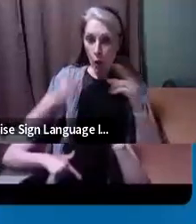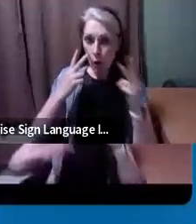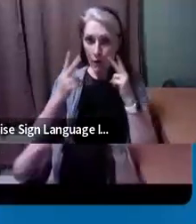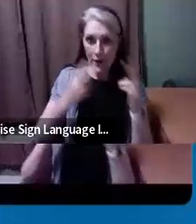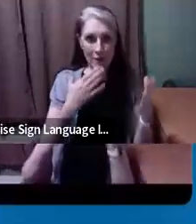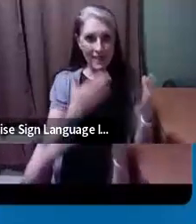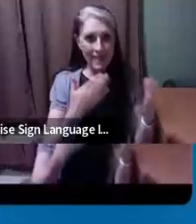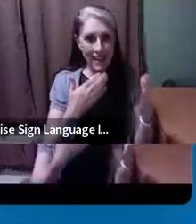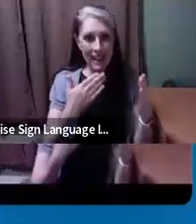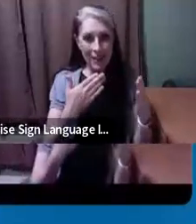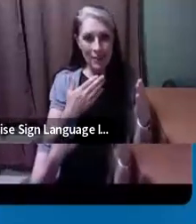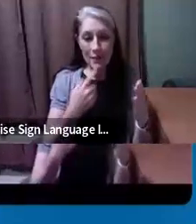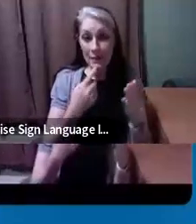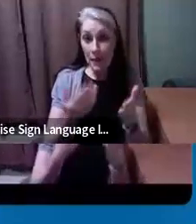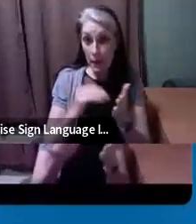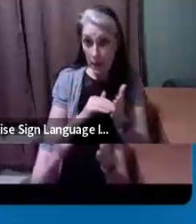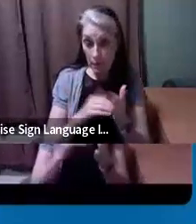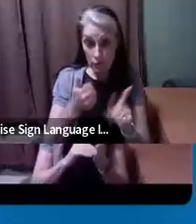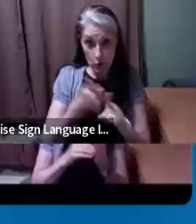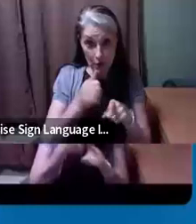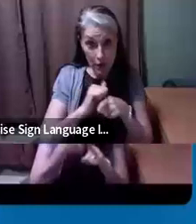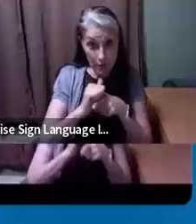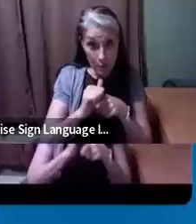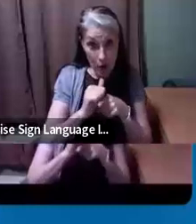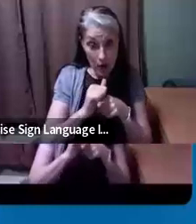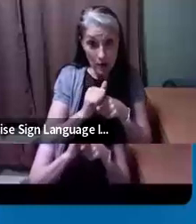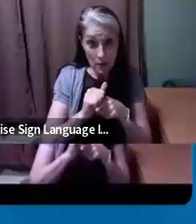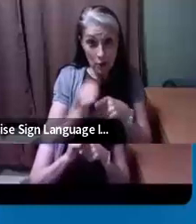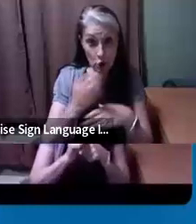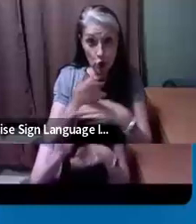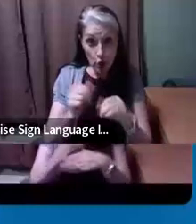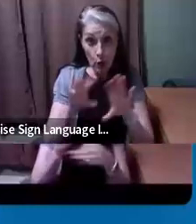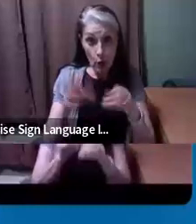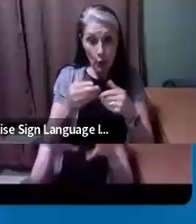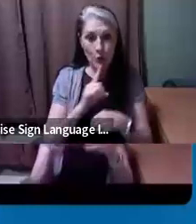you. Would you like to practice or share that with the group? Sure.